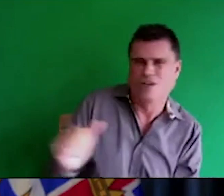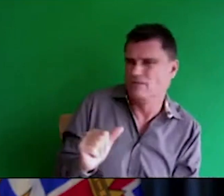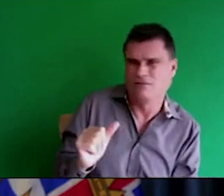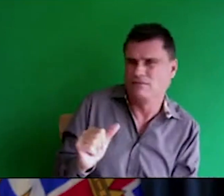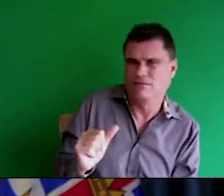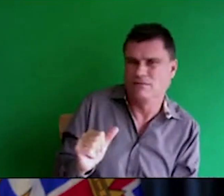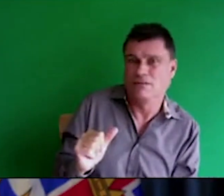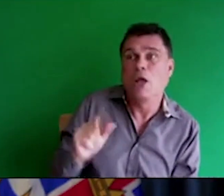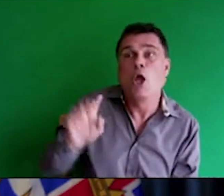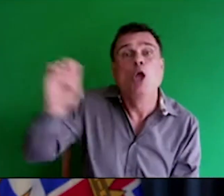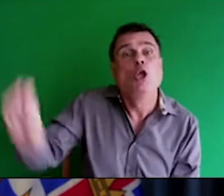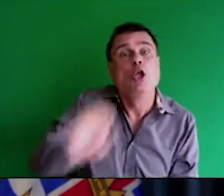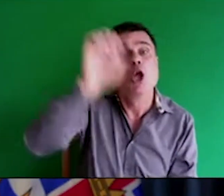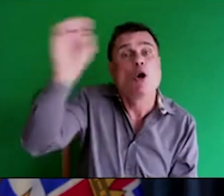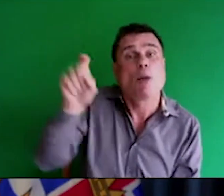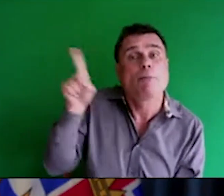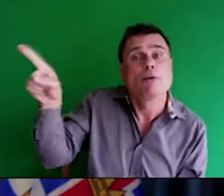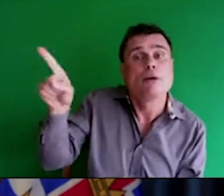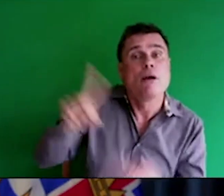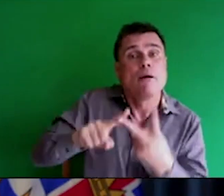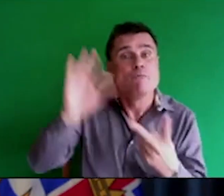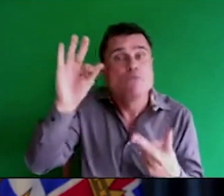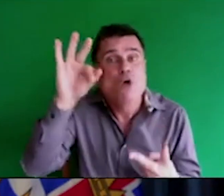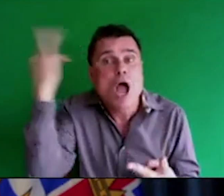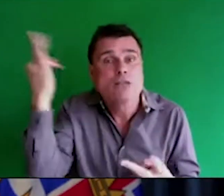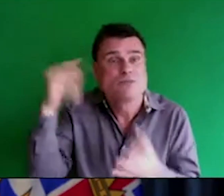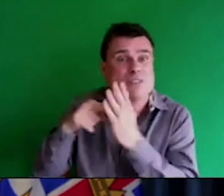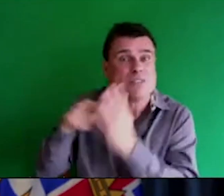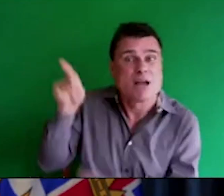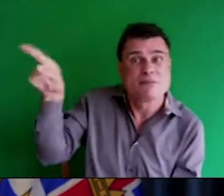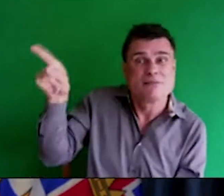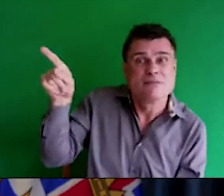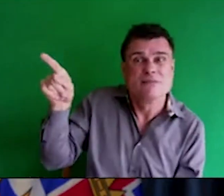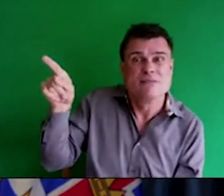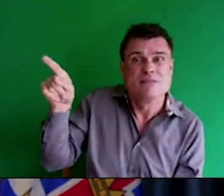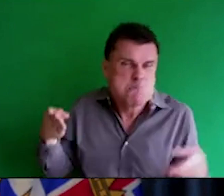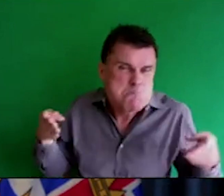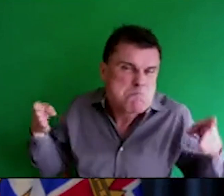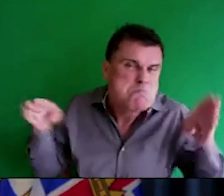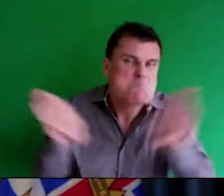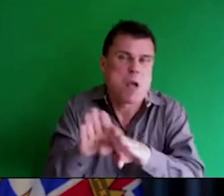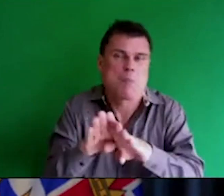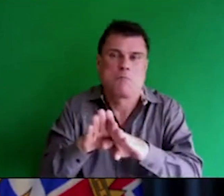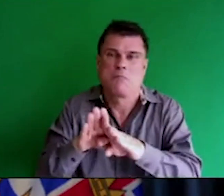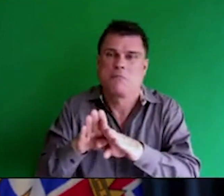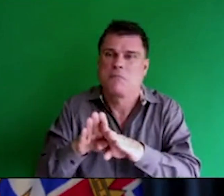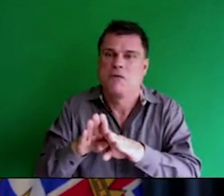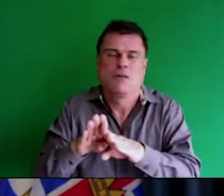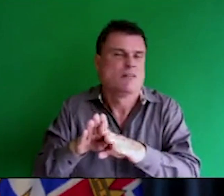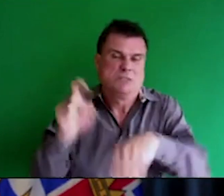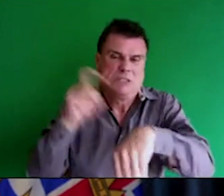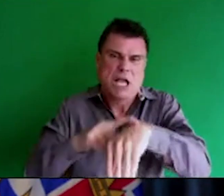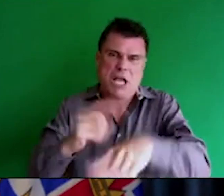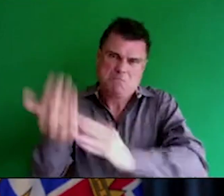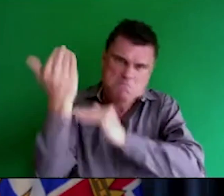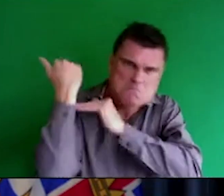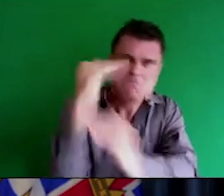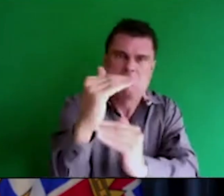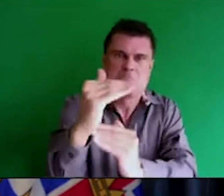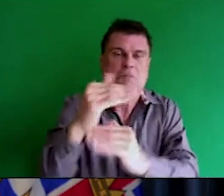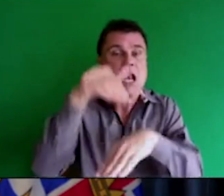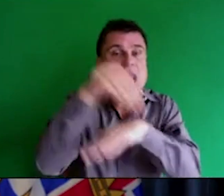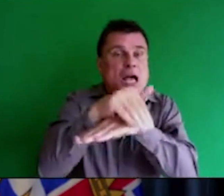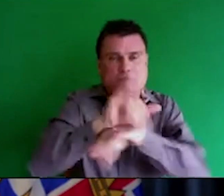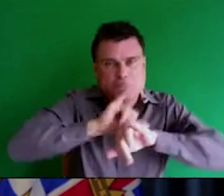going to a full lockdown, why are we waiting? Why not take more stringent measures now if that's the way, we're following our curve? Why not take more stringent measures